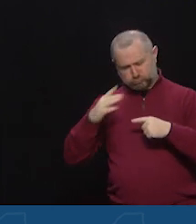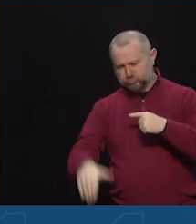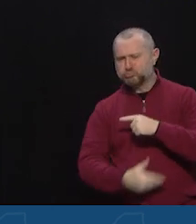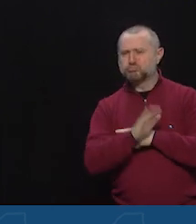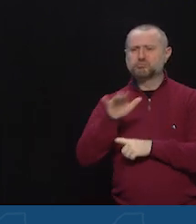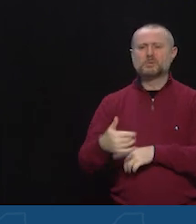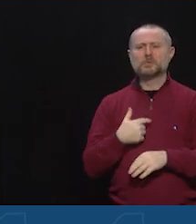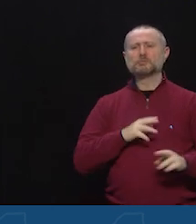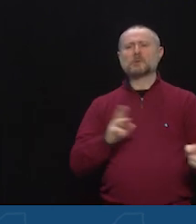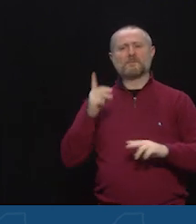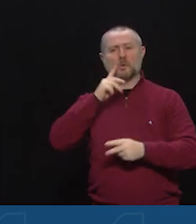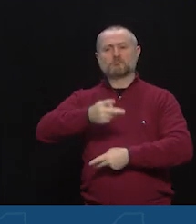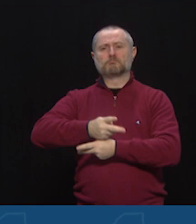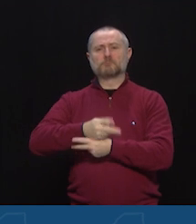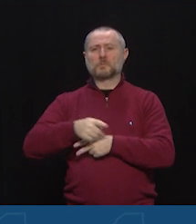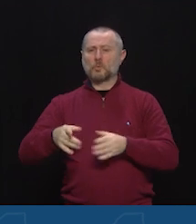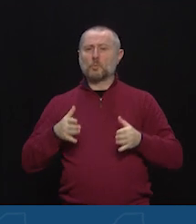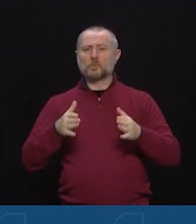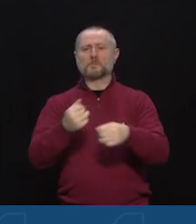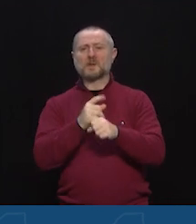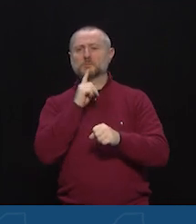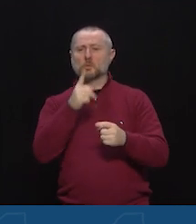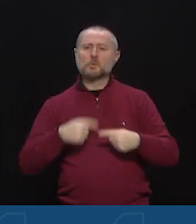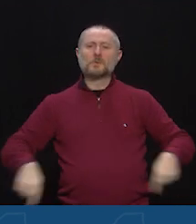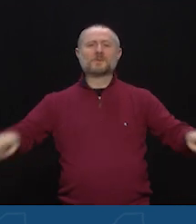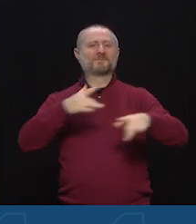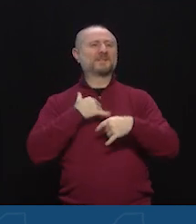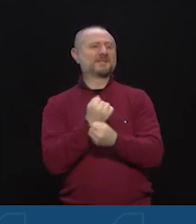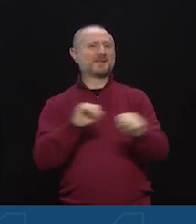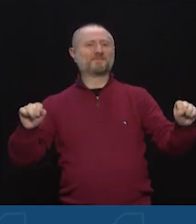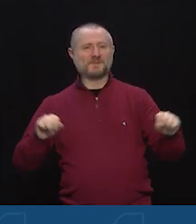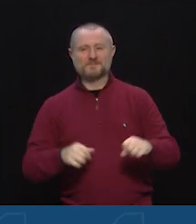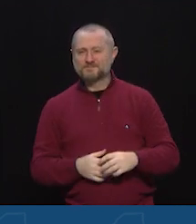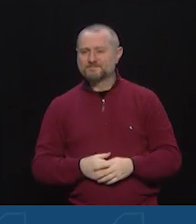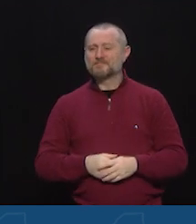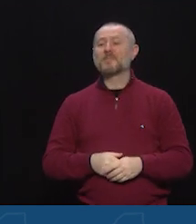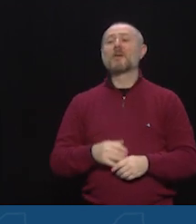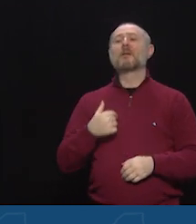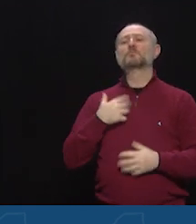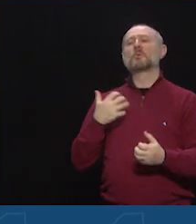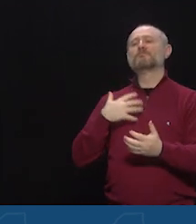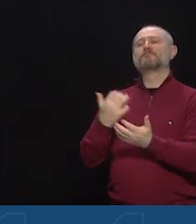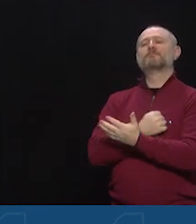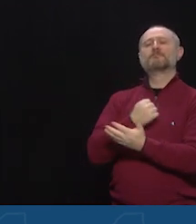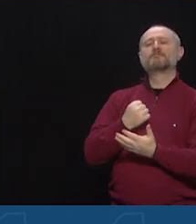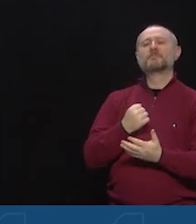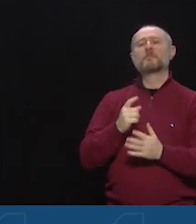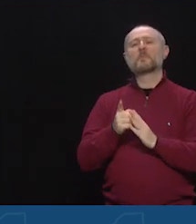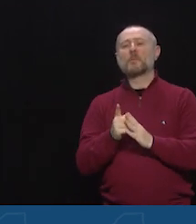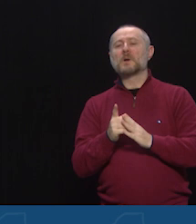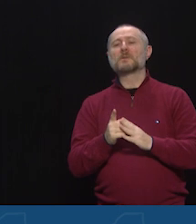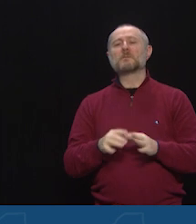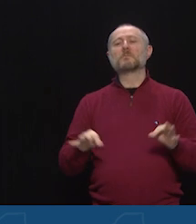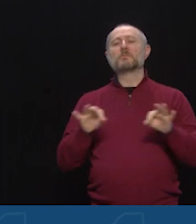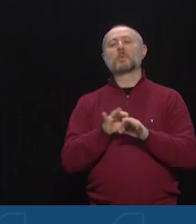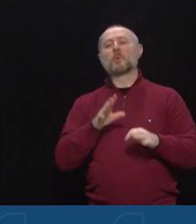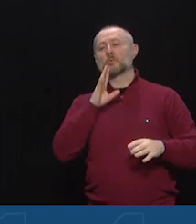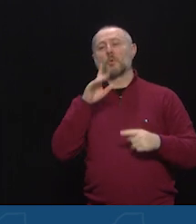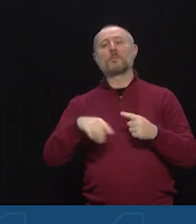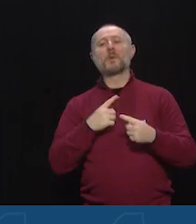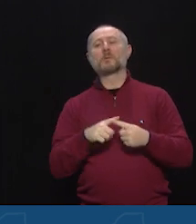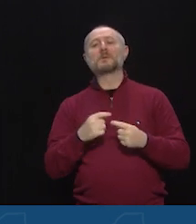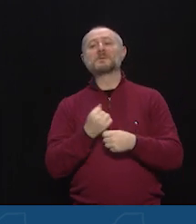our roadways and keeping them safe. I want to take one moment, a very important moment, and talk a little bit about